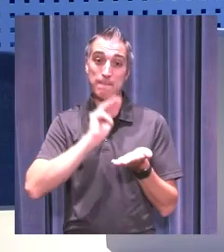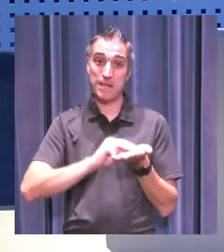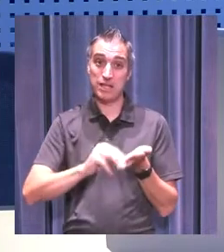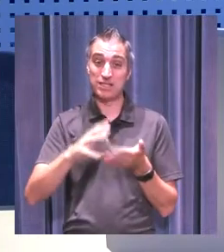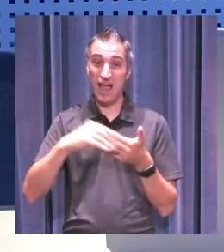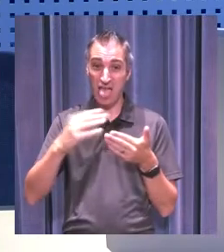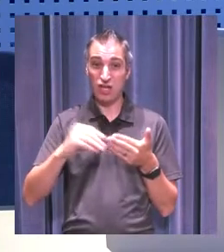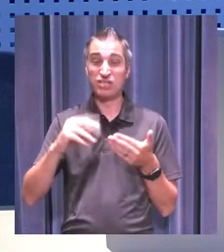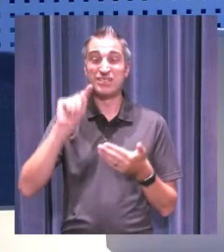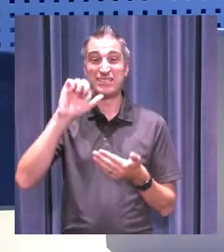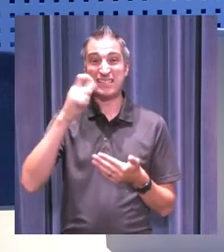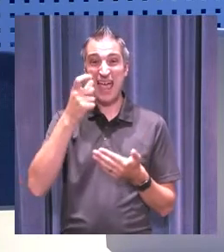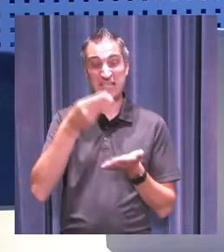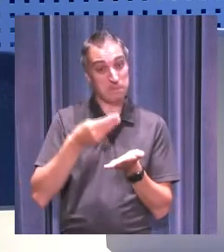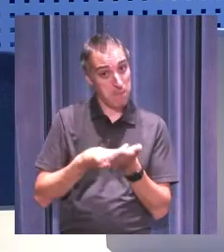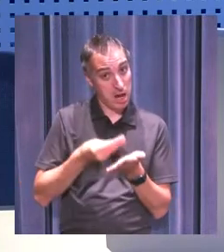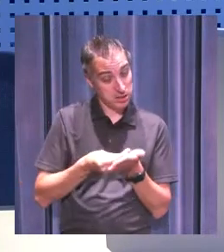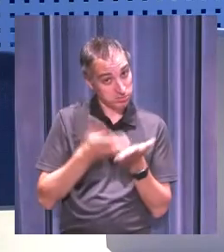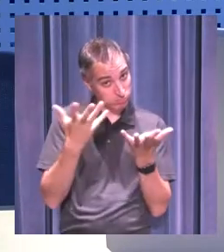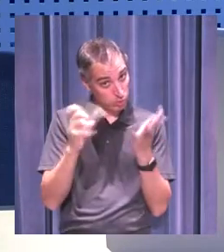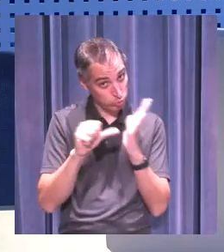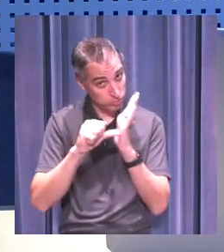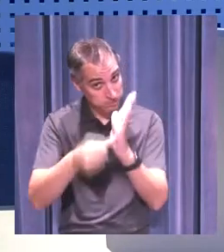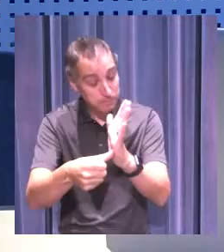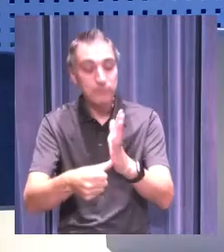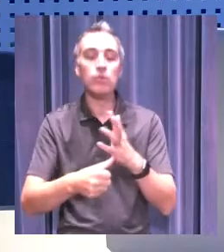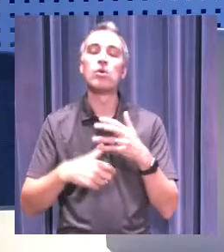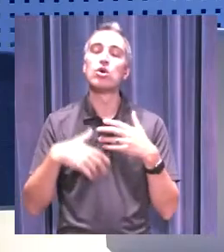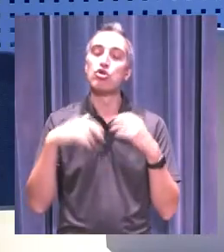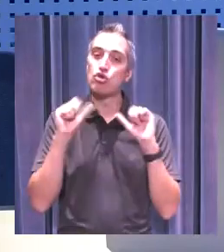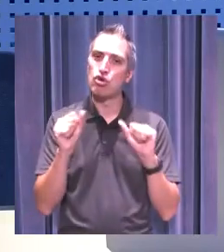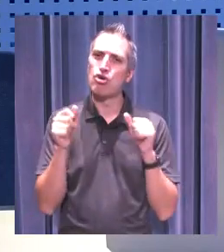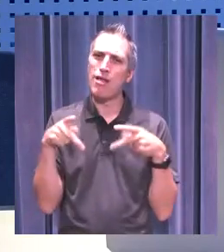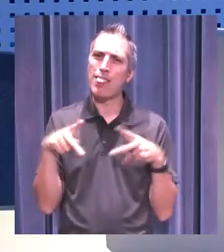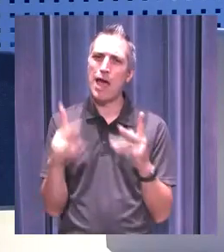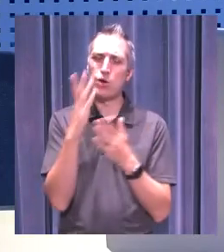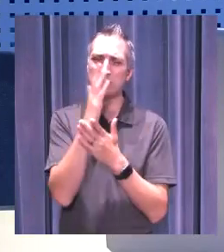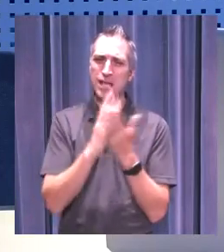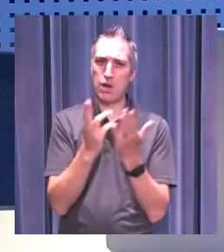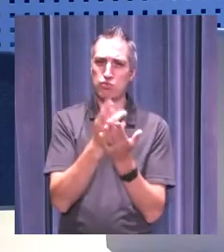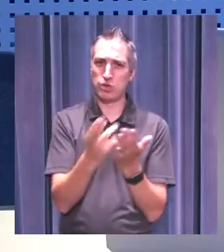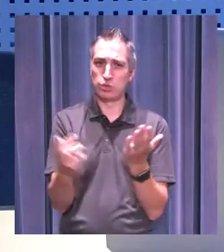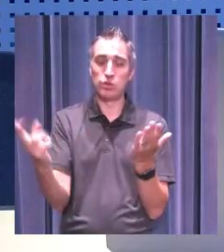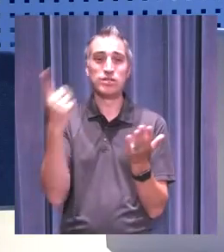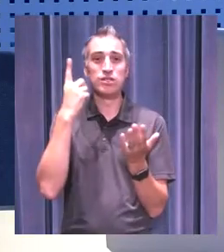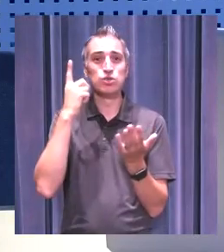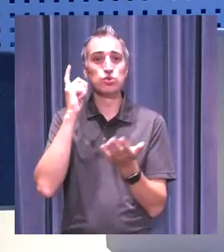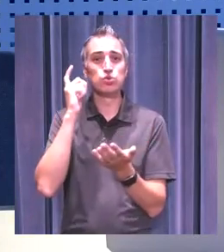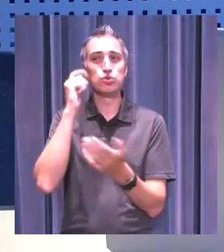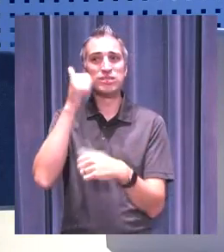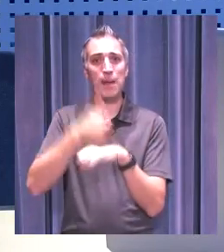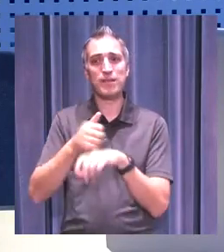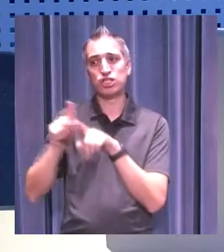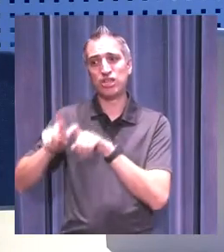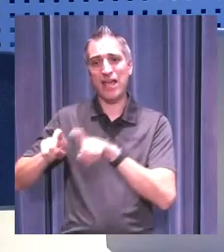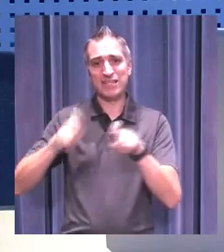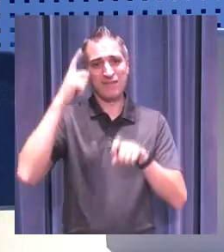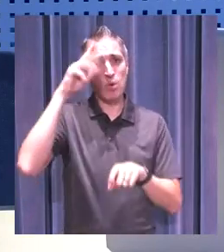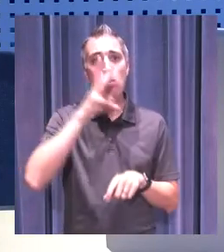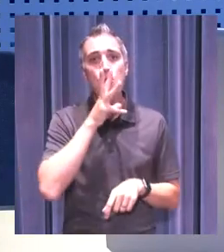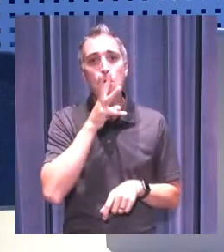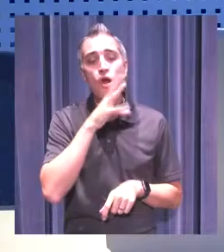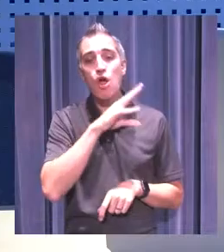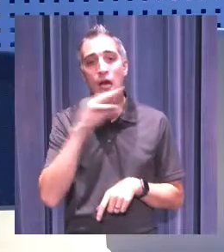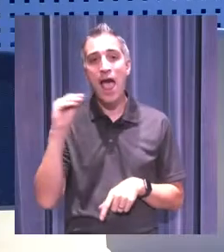taxpayer money, I might add, could allow some resources to establish testing of the water and